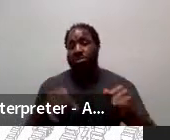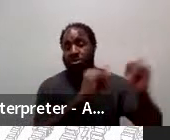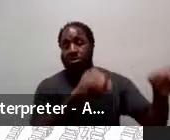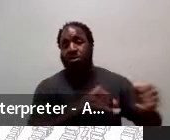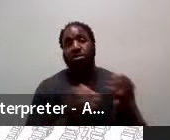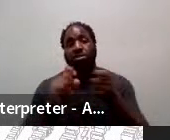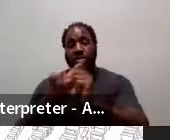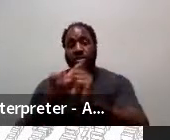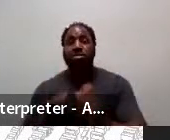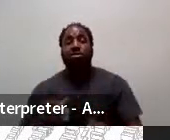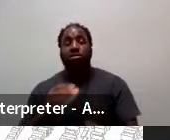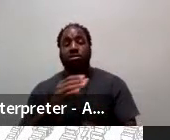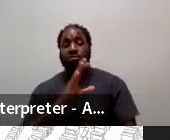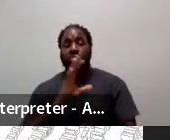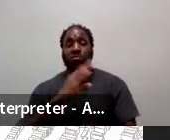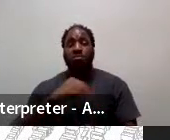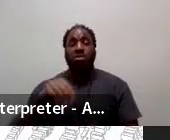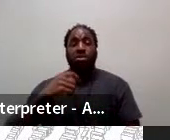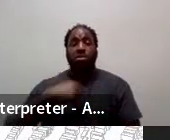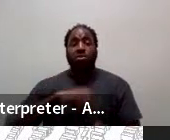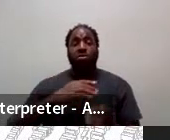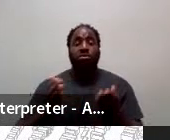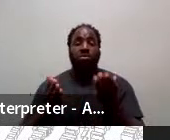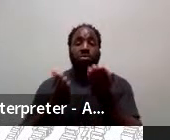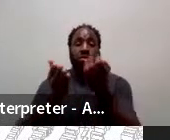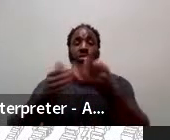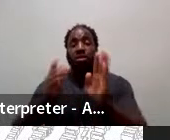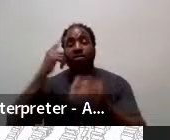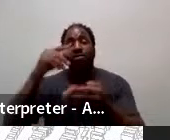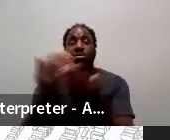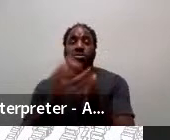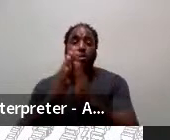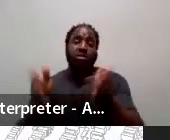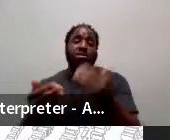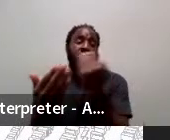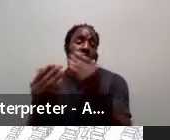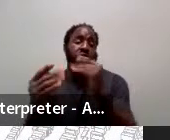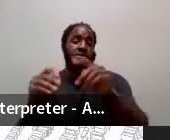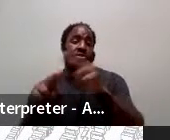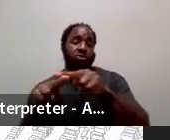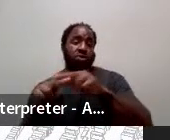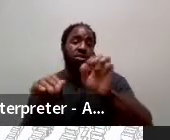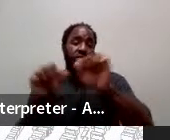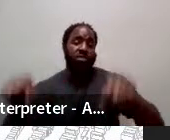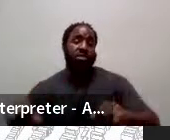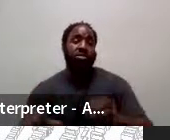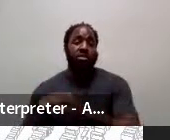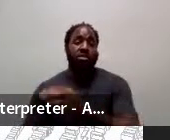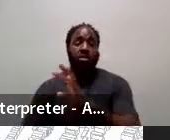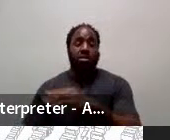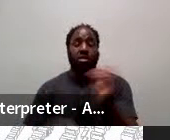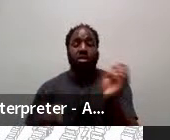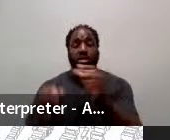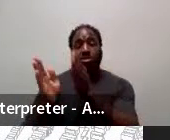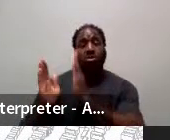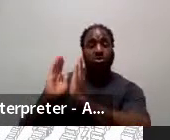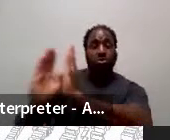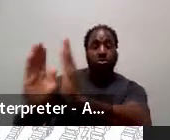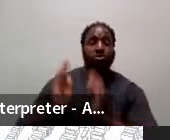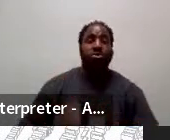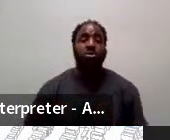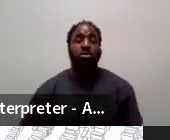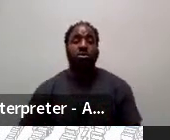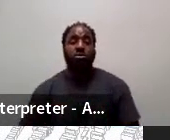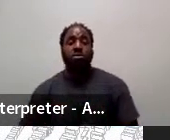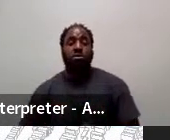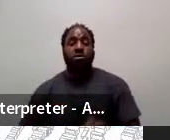here today, to allow for new housing near the new train station and along key corridors, most importantly, East Fremont Avenue,